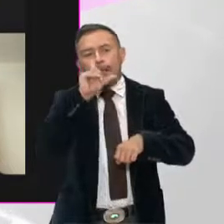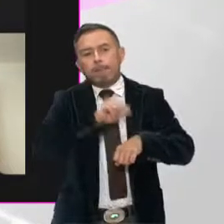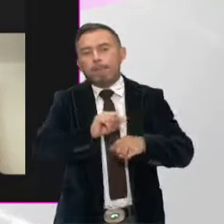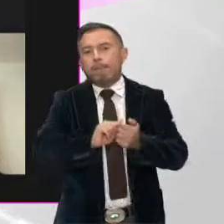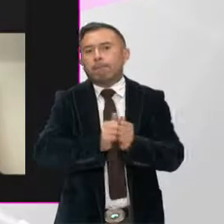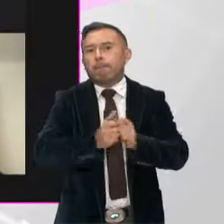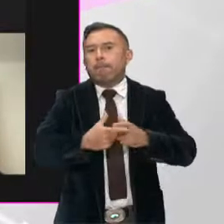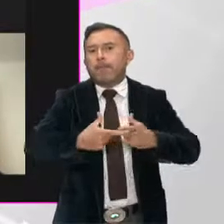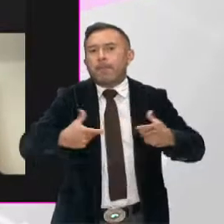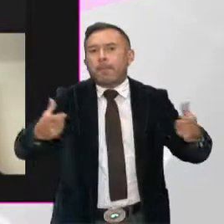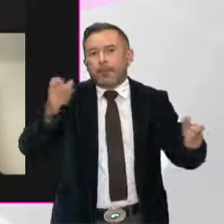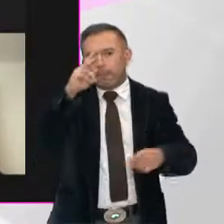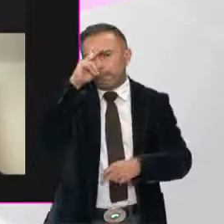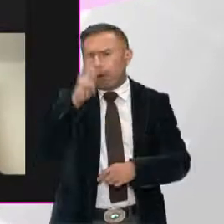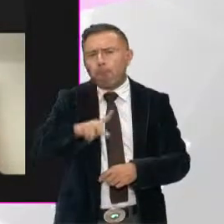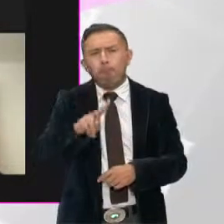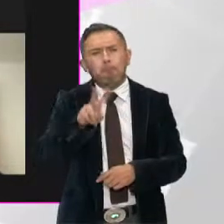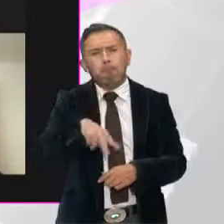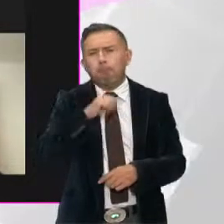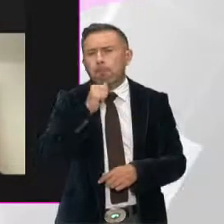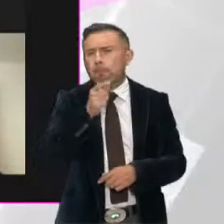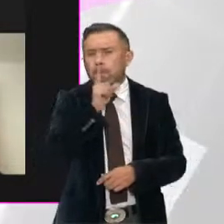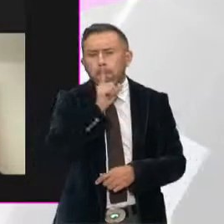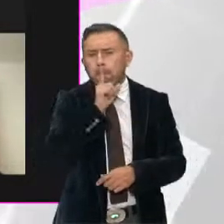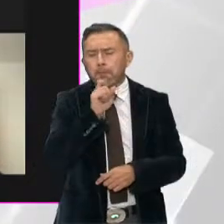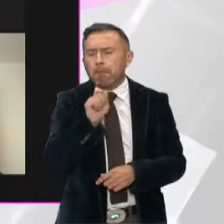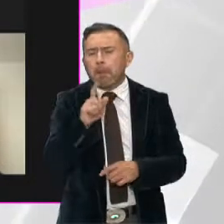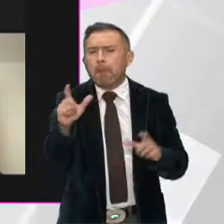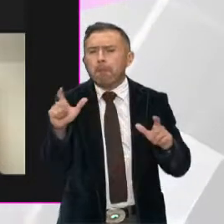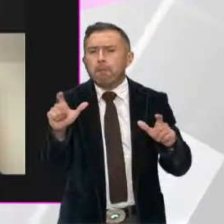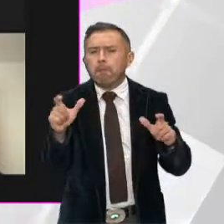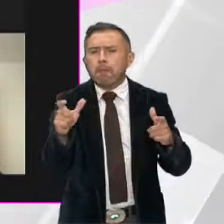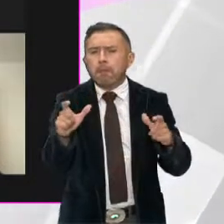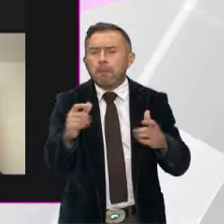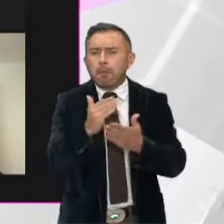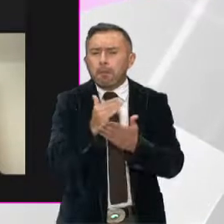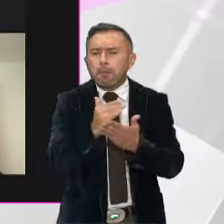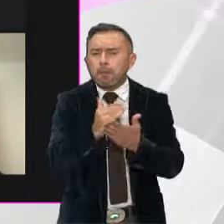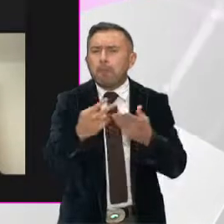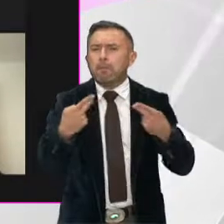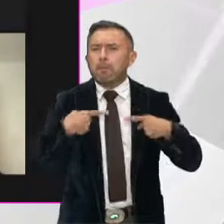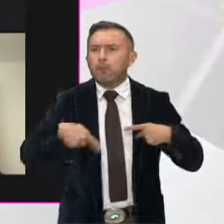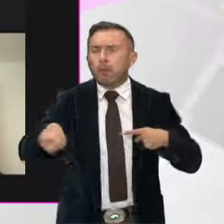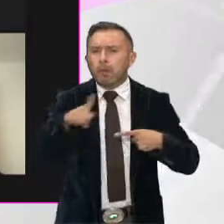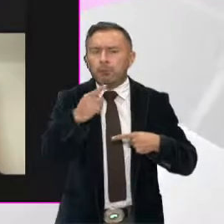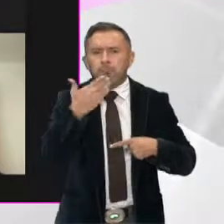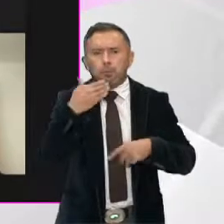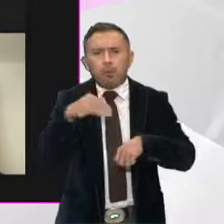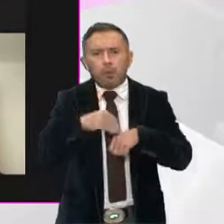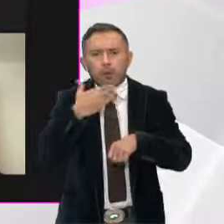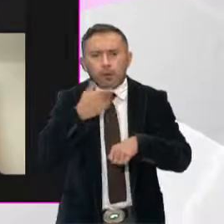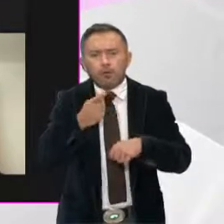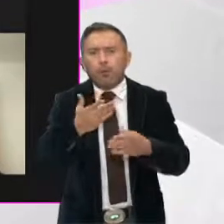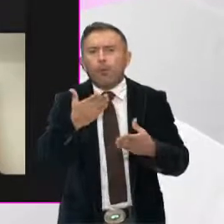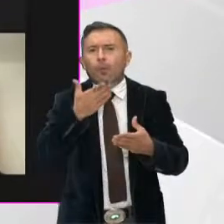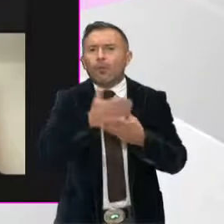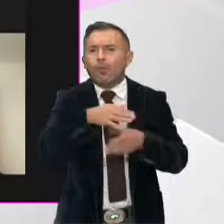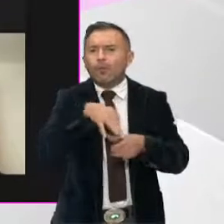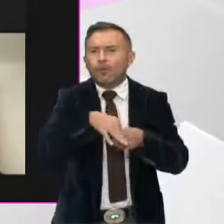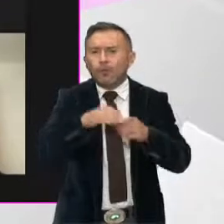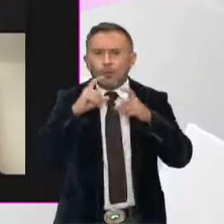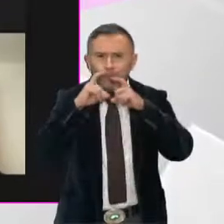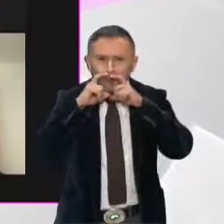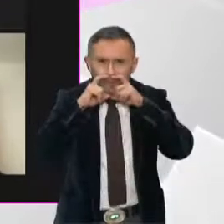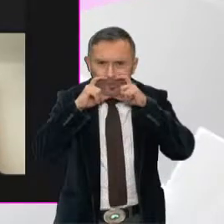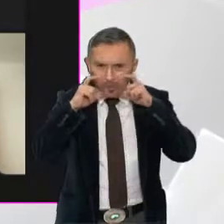negative impact. Cases were dropped, and the citizens